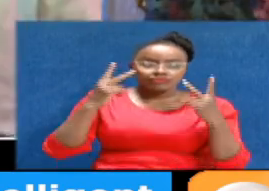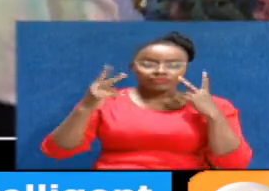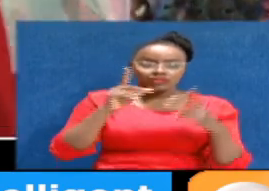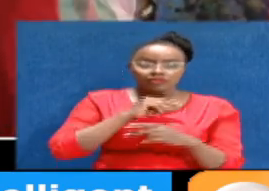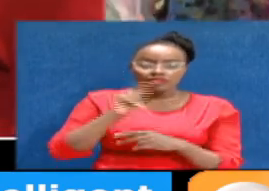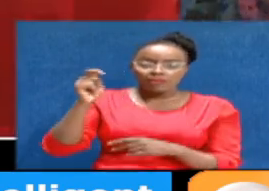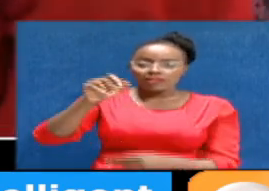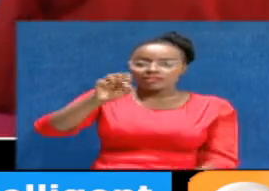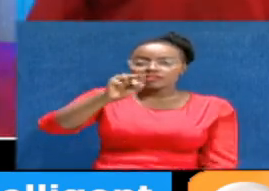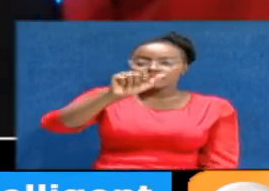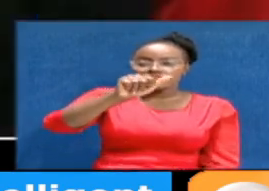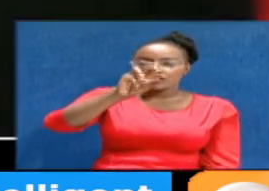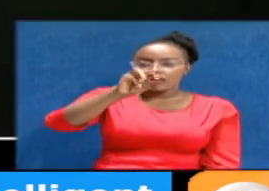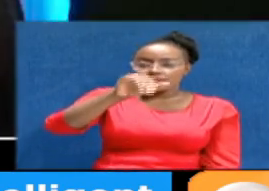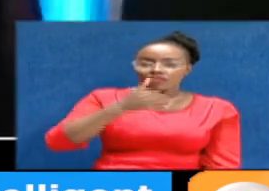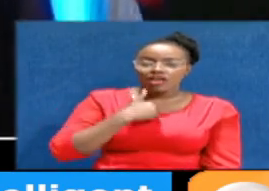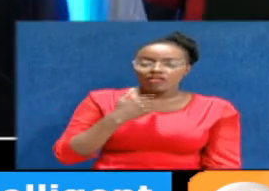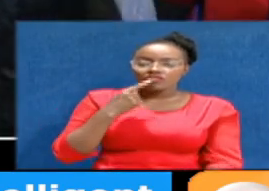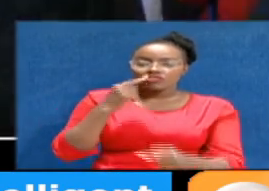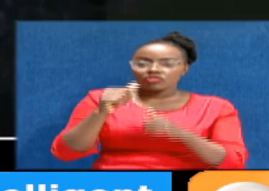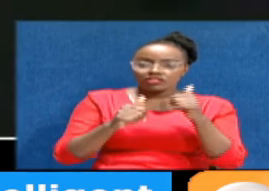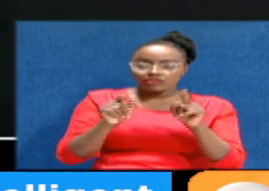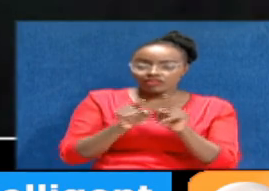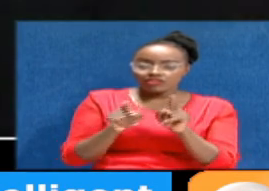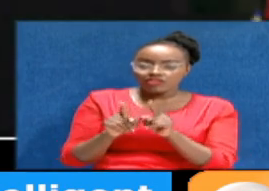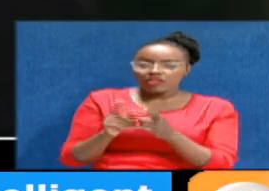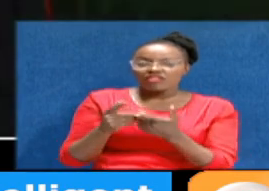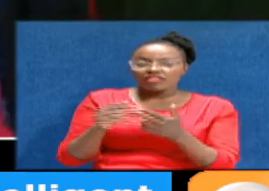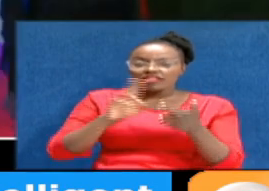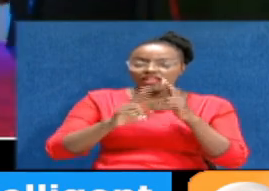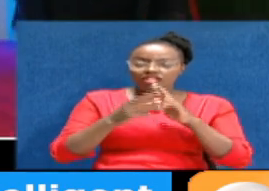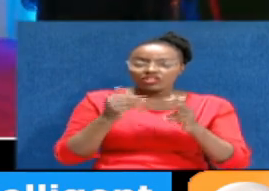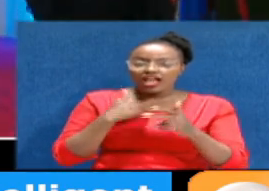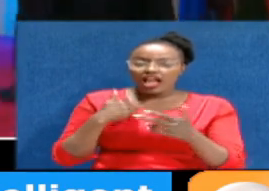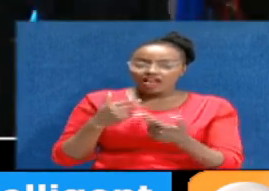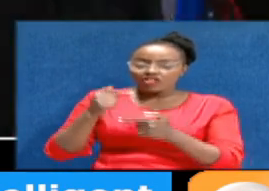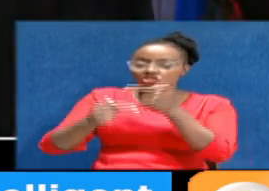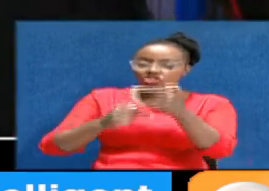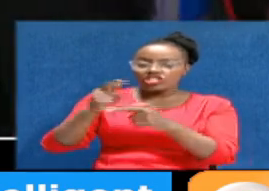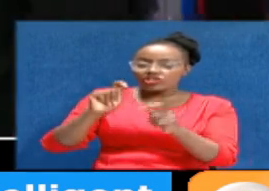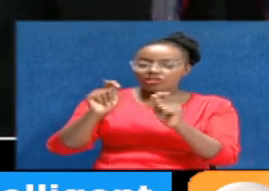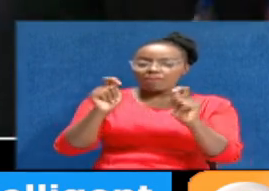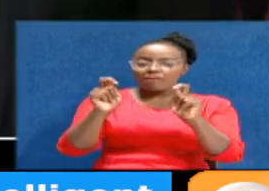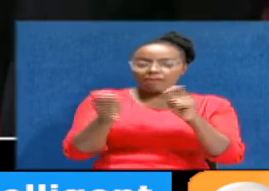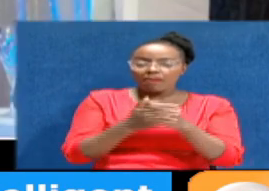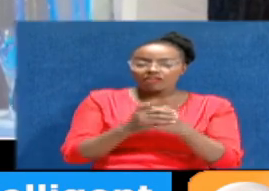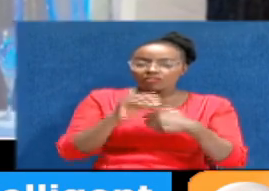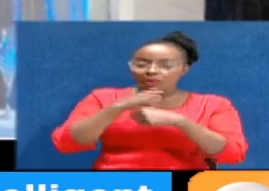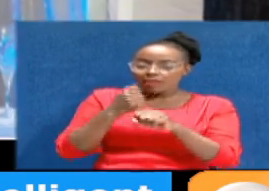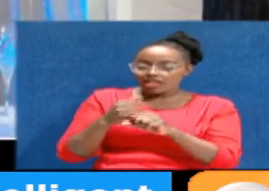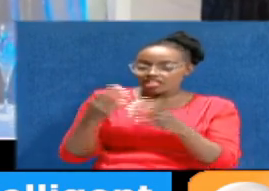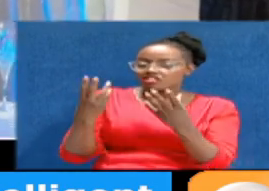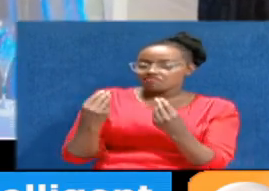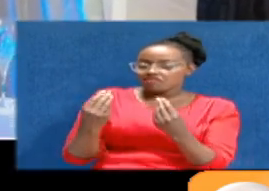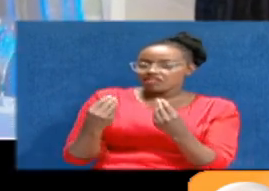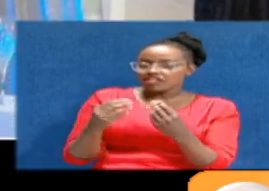I saw President Samia talking about relations that zimejipindapinda. You remember that? Kunyorosha, but even